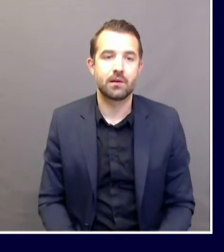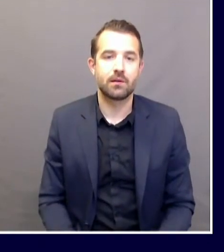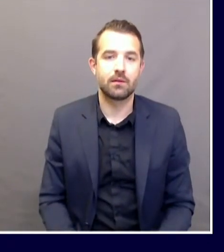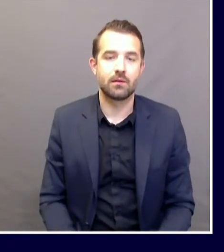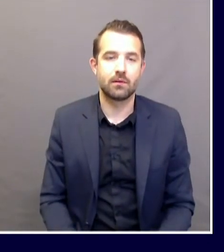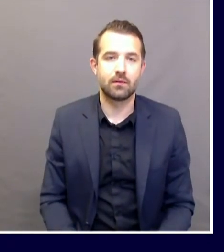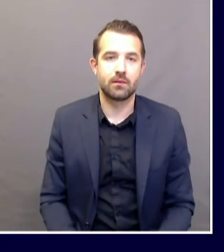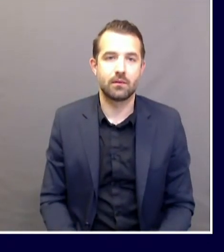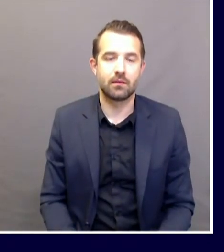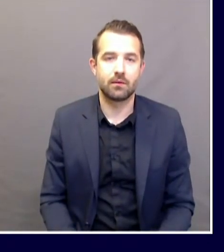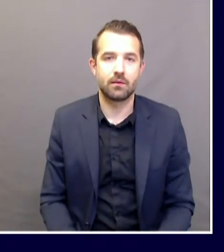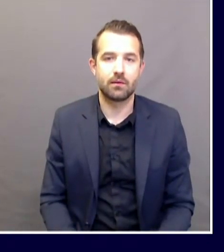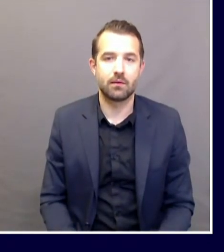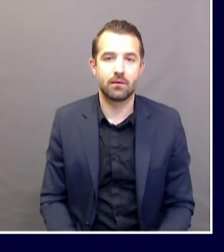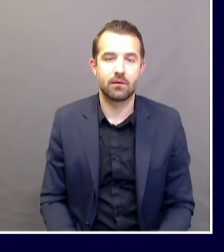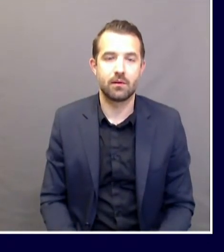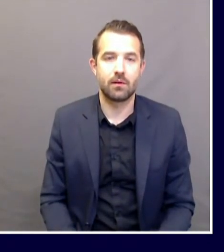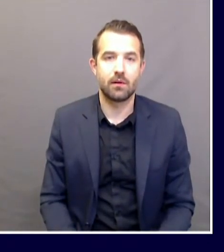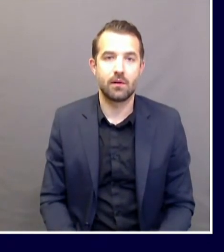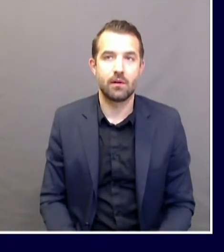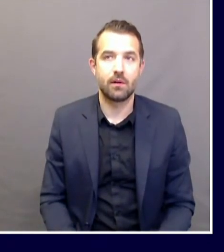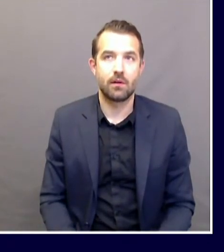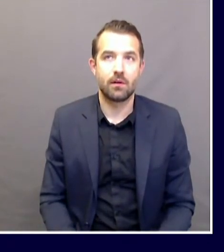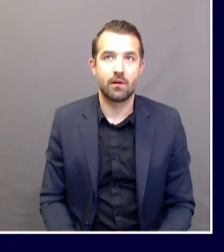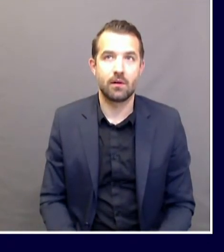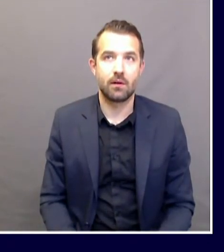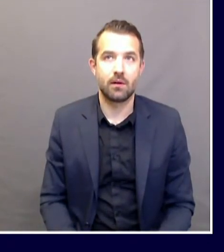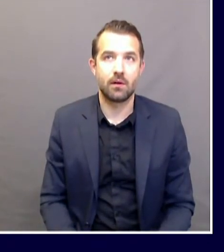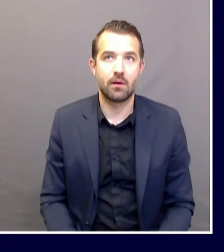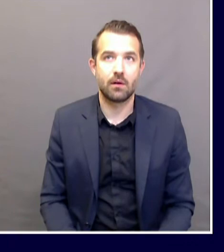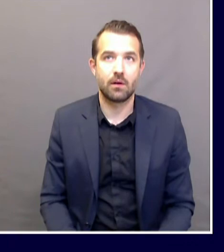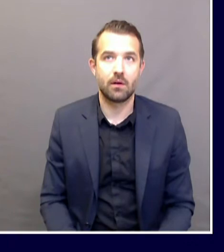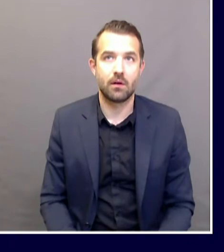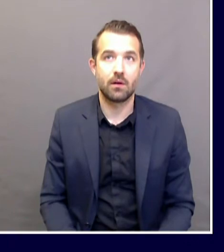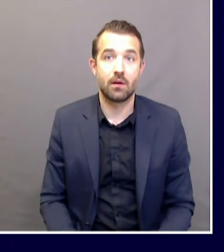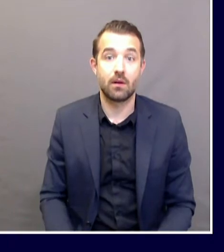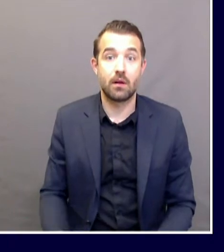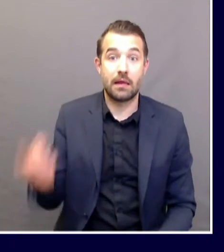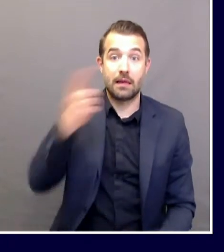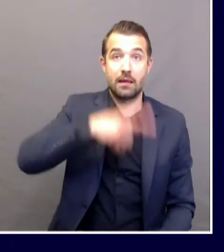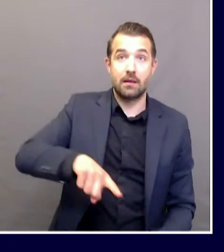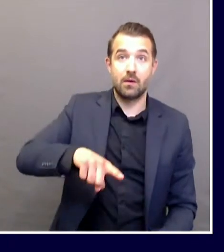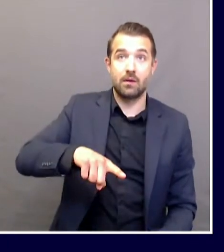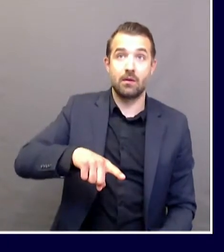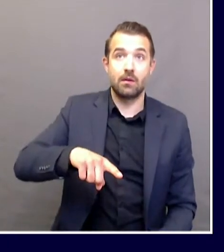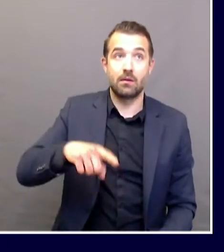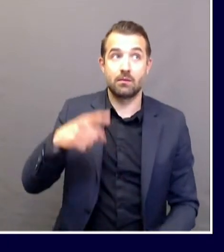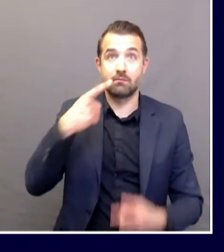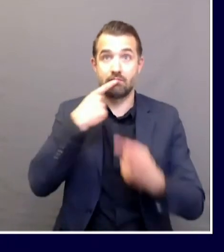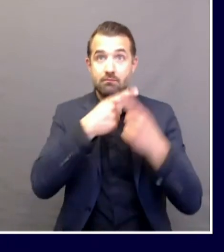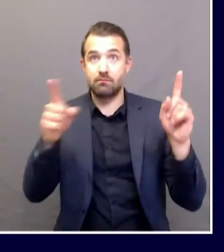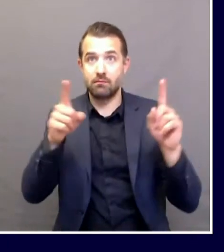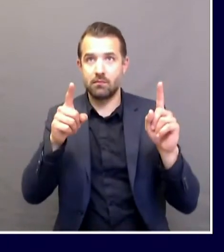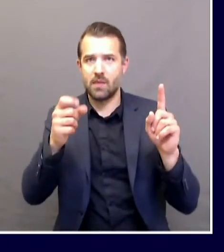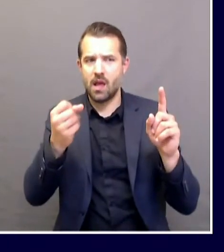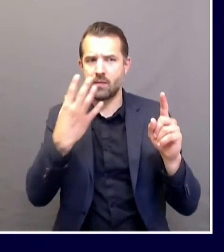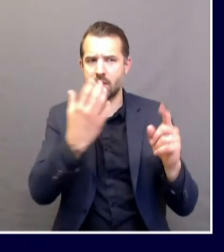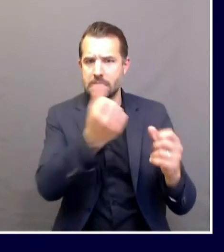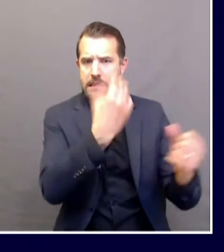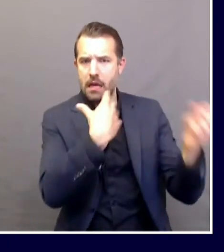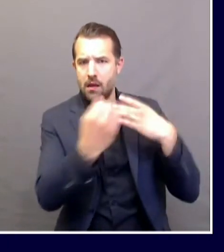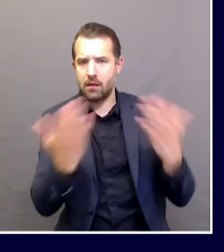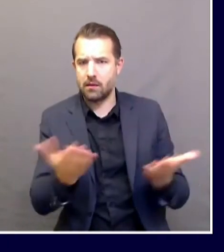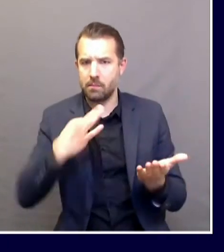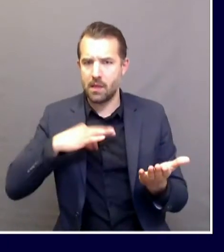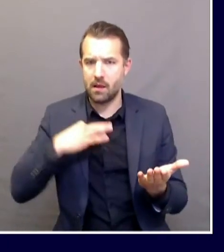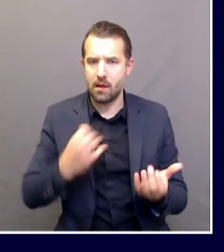Just checking on the supplies for next week. We saw from a news release from